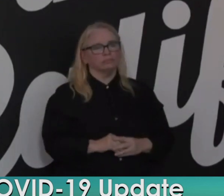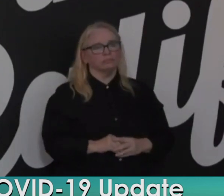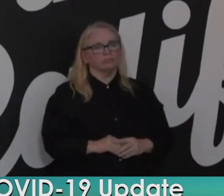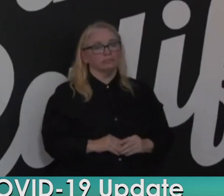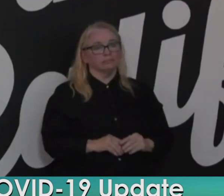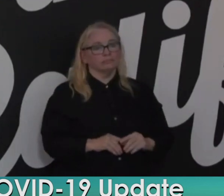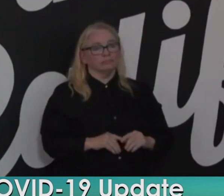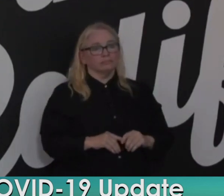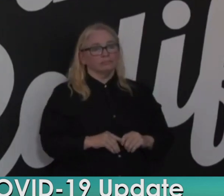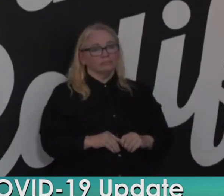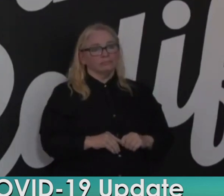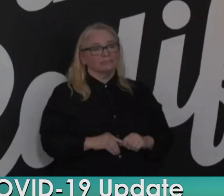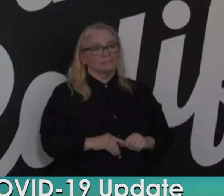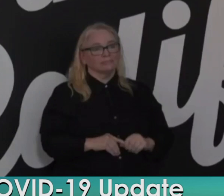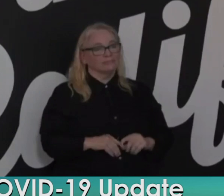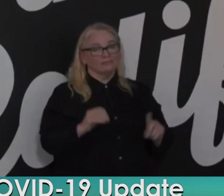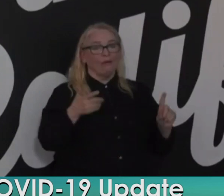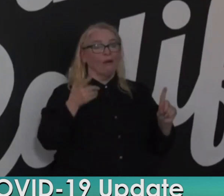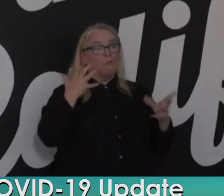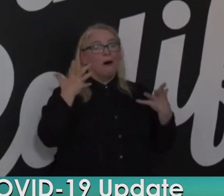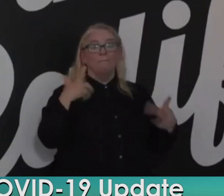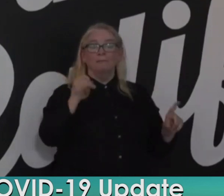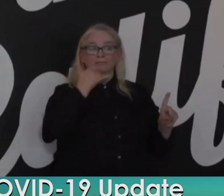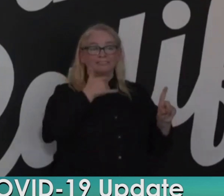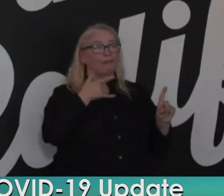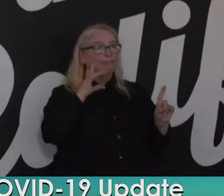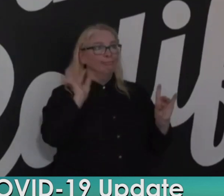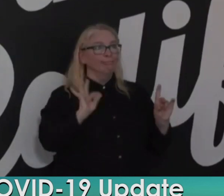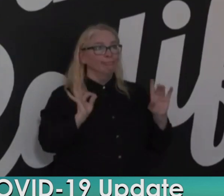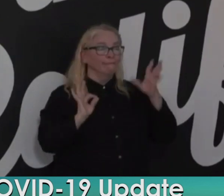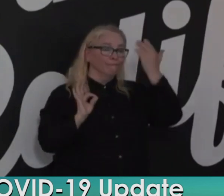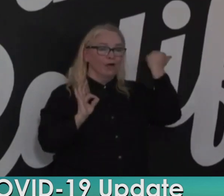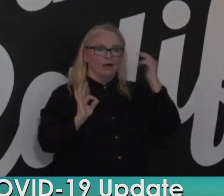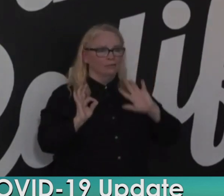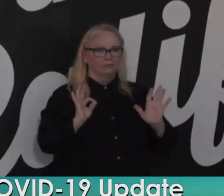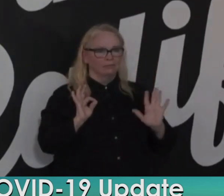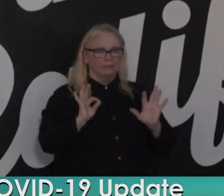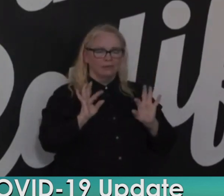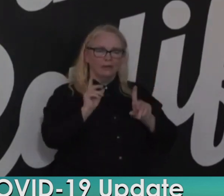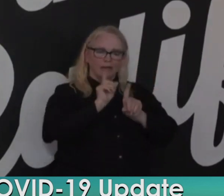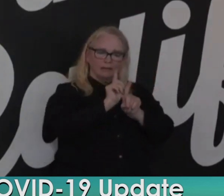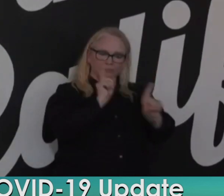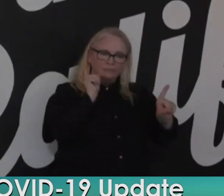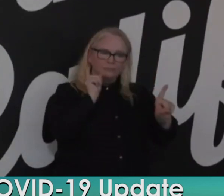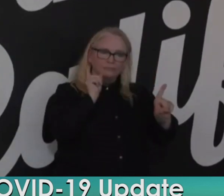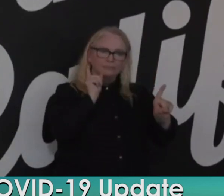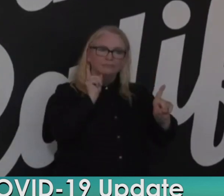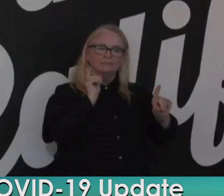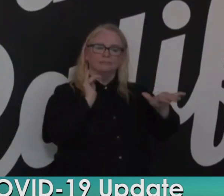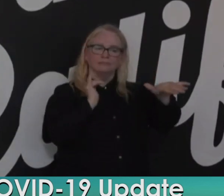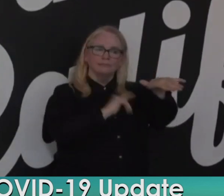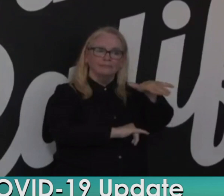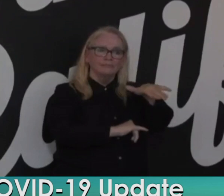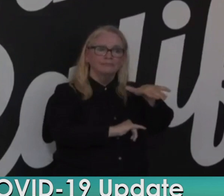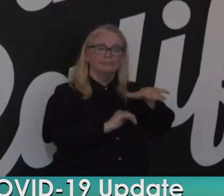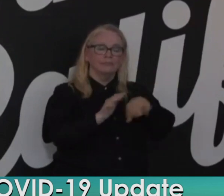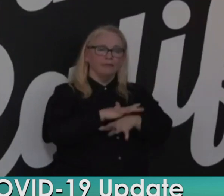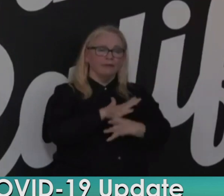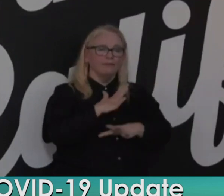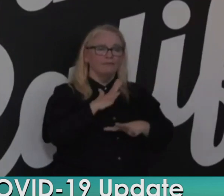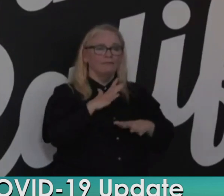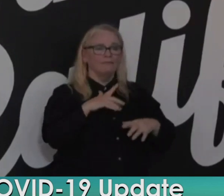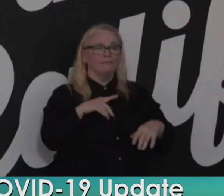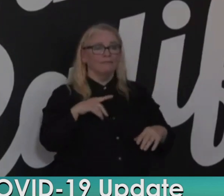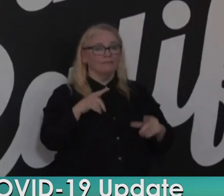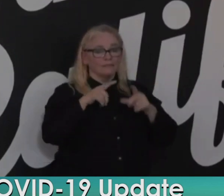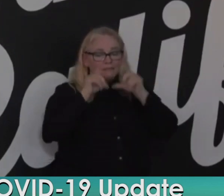forgetting that. Please, please continue the physical distancing. Please, please, to the extent you can't, wear face